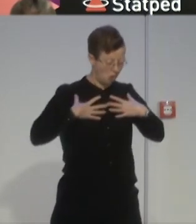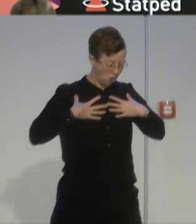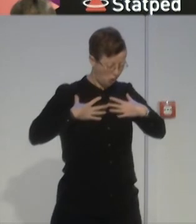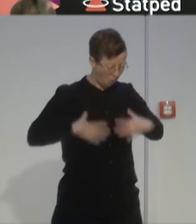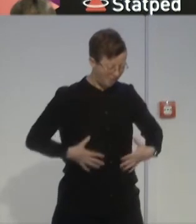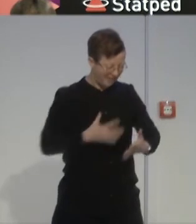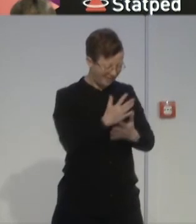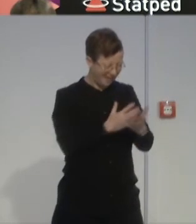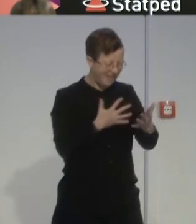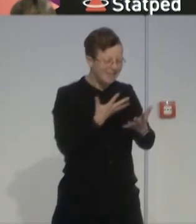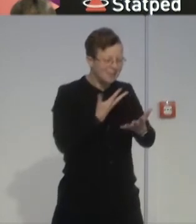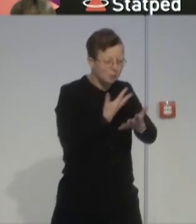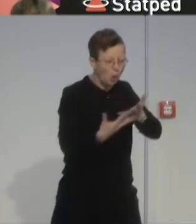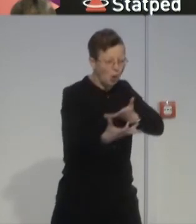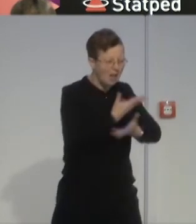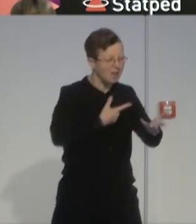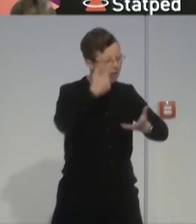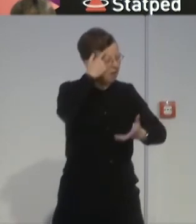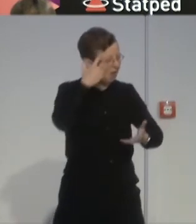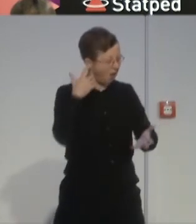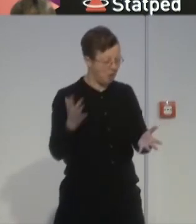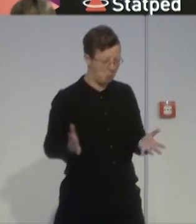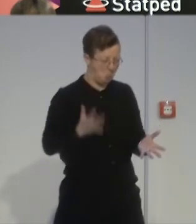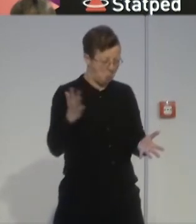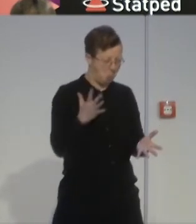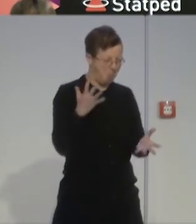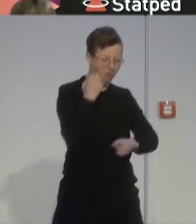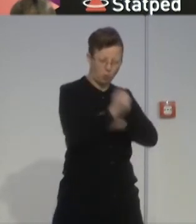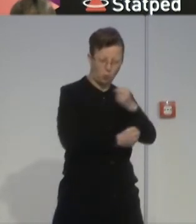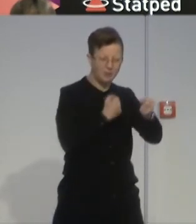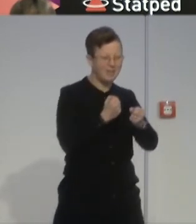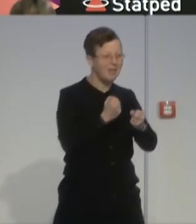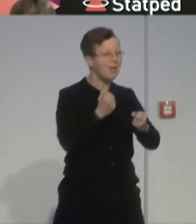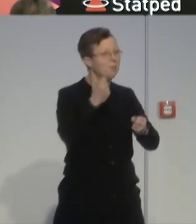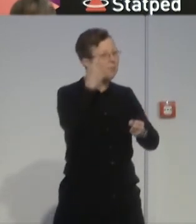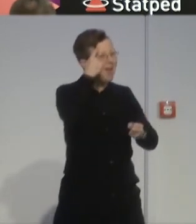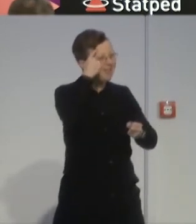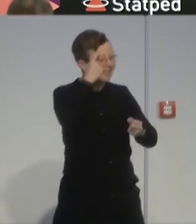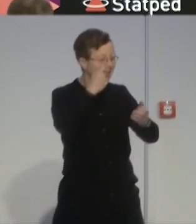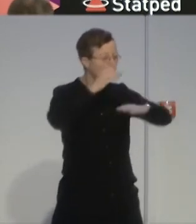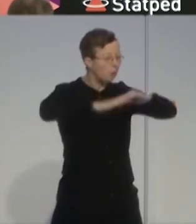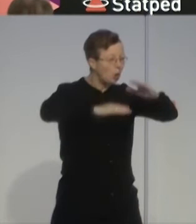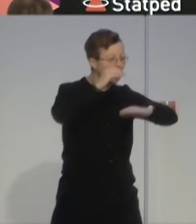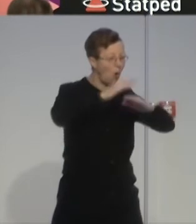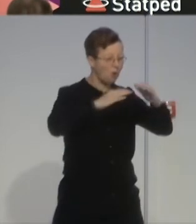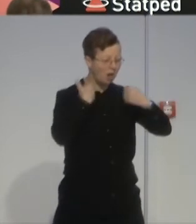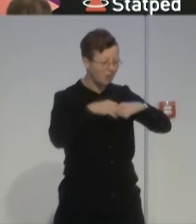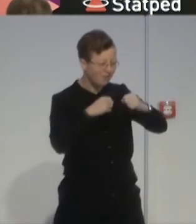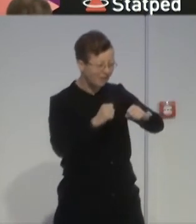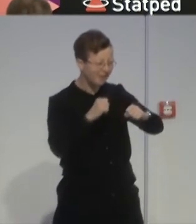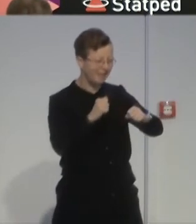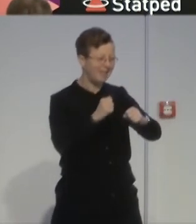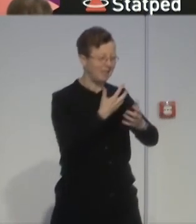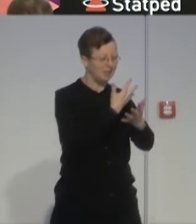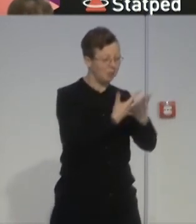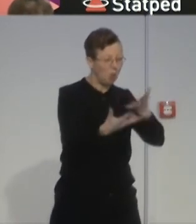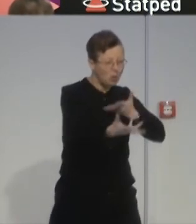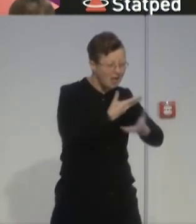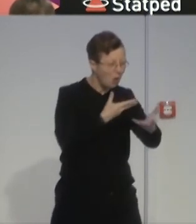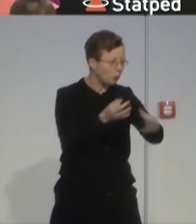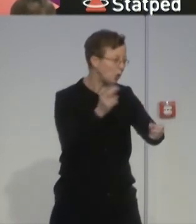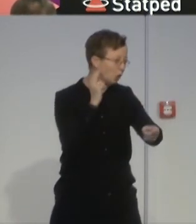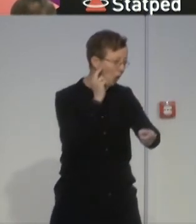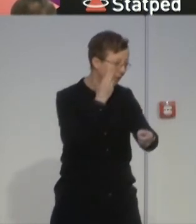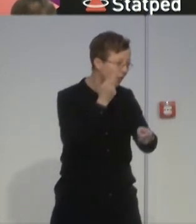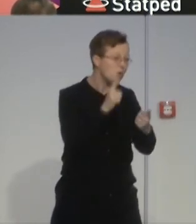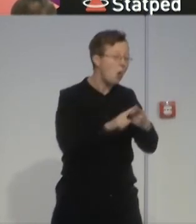of languaging can take on sophisticated functions in meaning-making and sign-making activity, that is, in languaging of the deafblind. So we